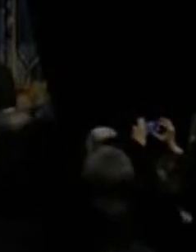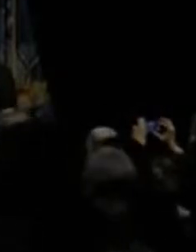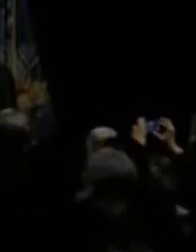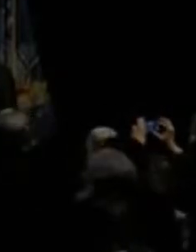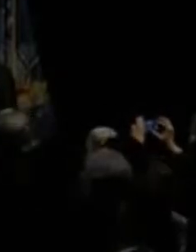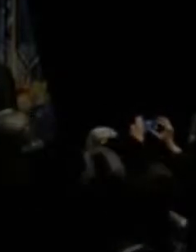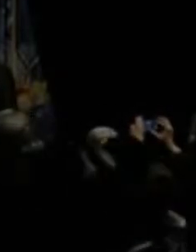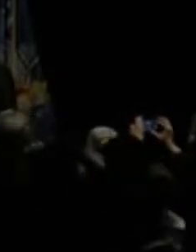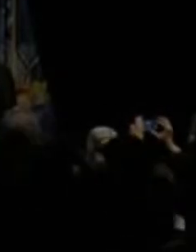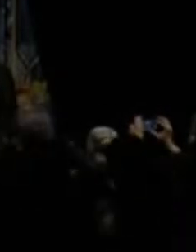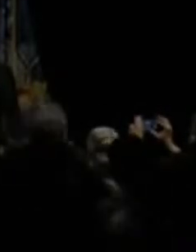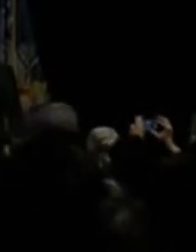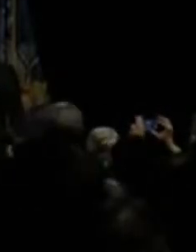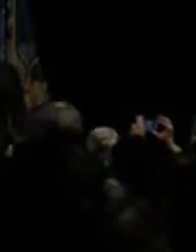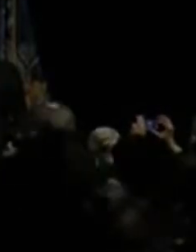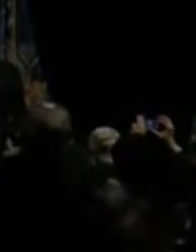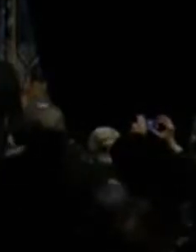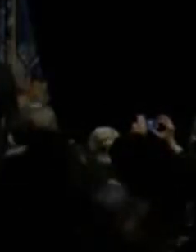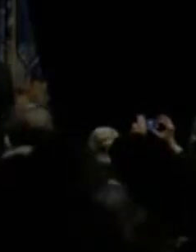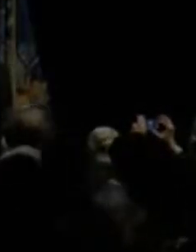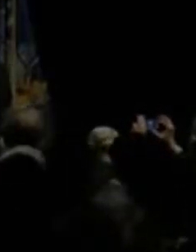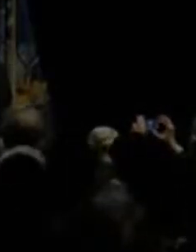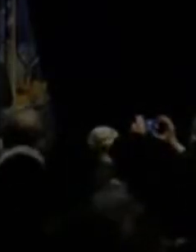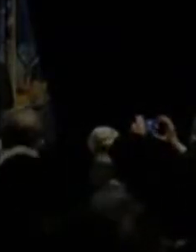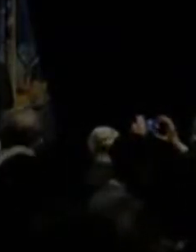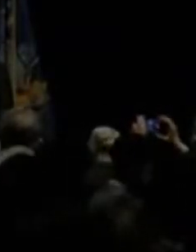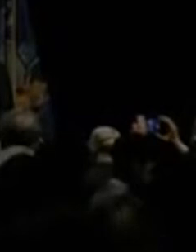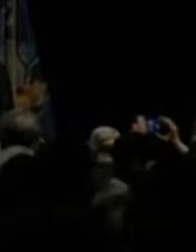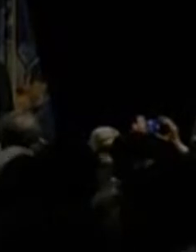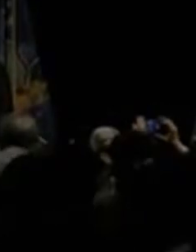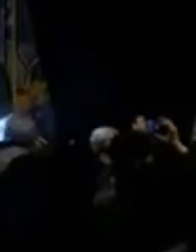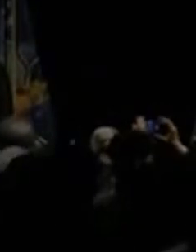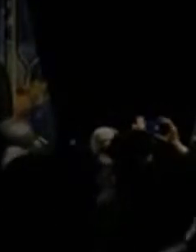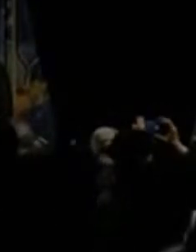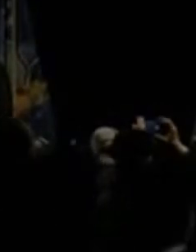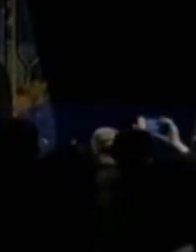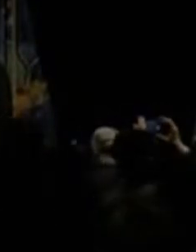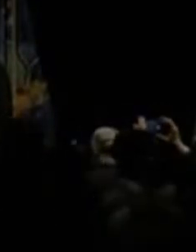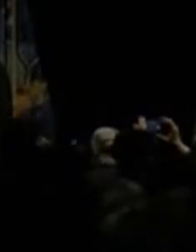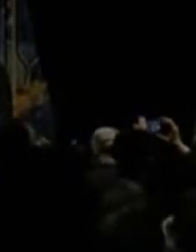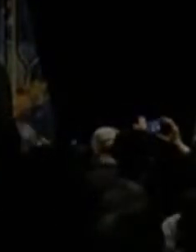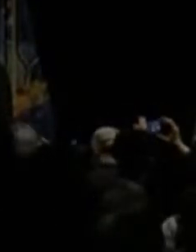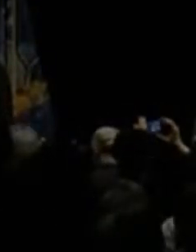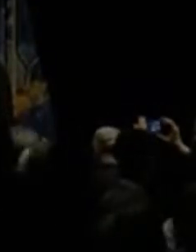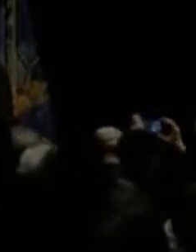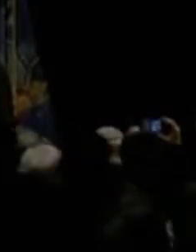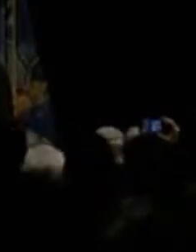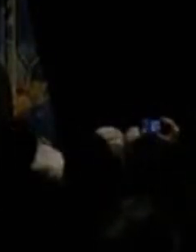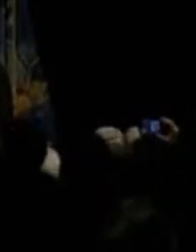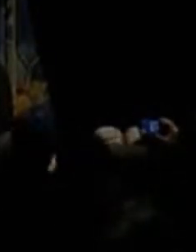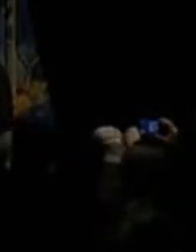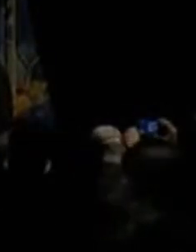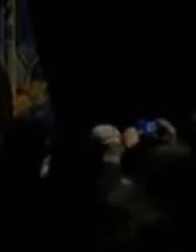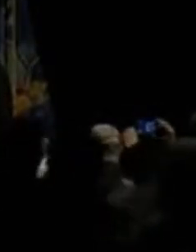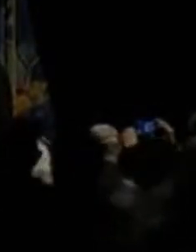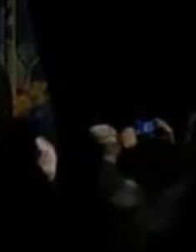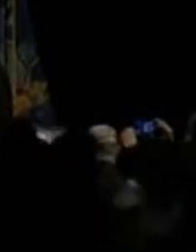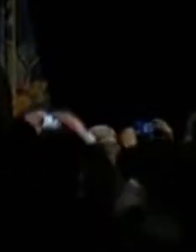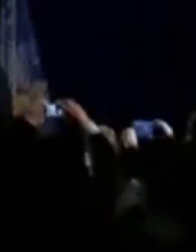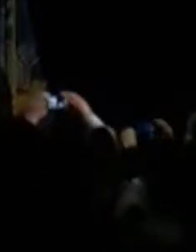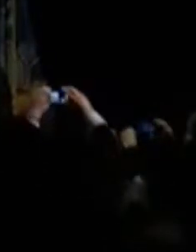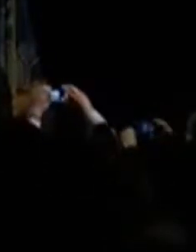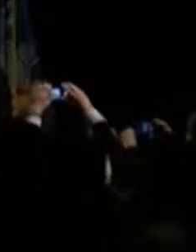New York. It's a new soundtrack. I could dance to this beat. The lights are